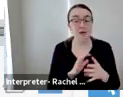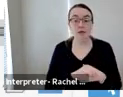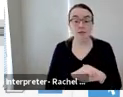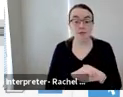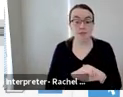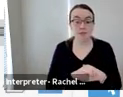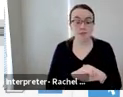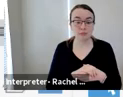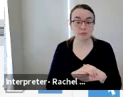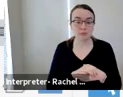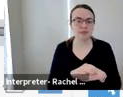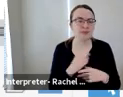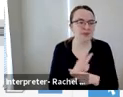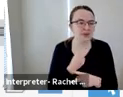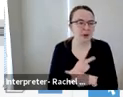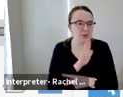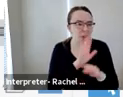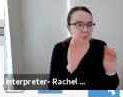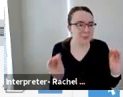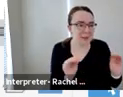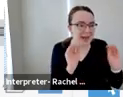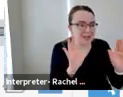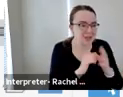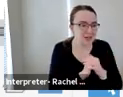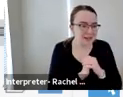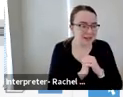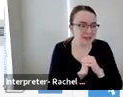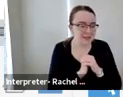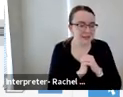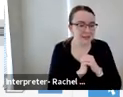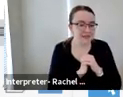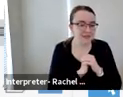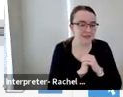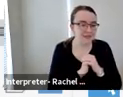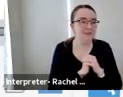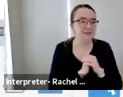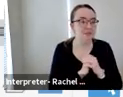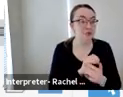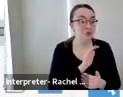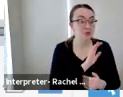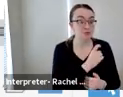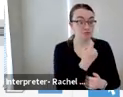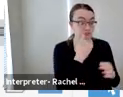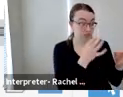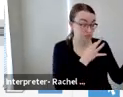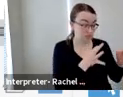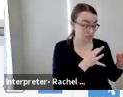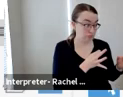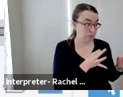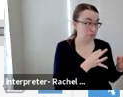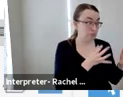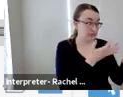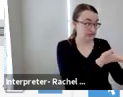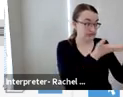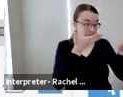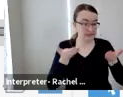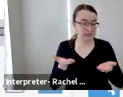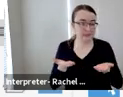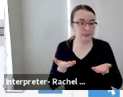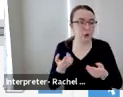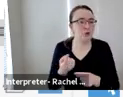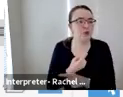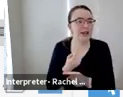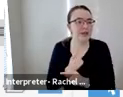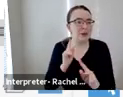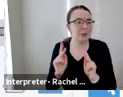debunk the magic a little bit and somehow bring this down to a place where mere mortals